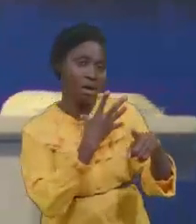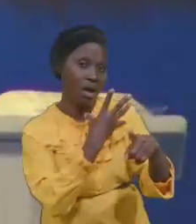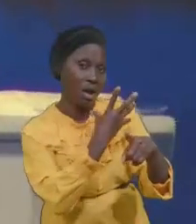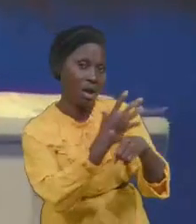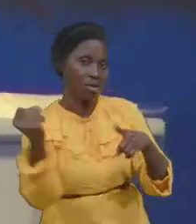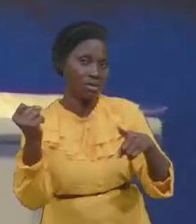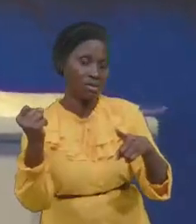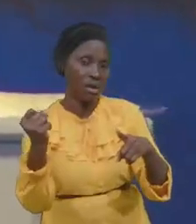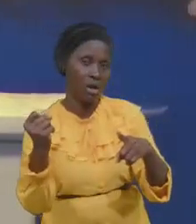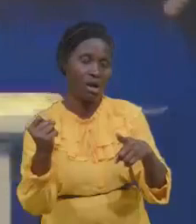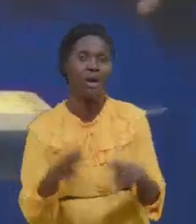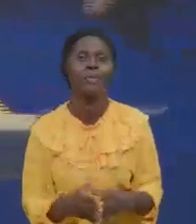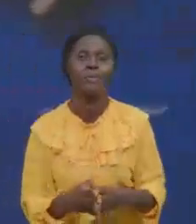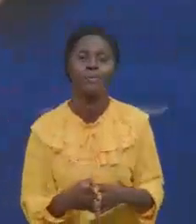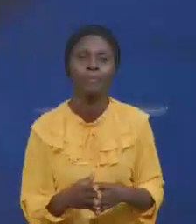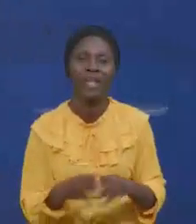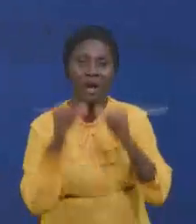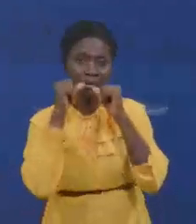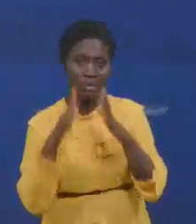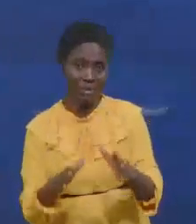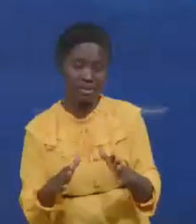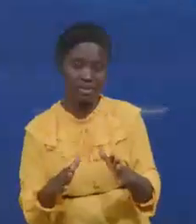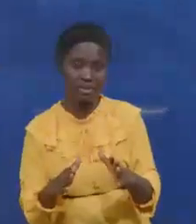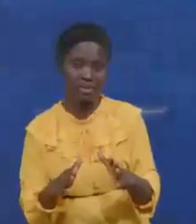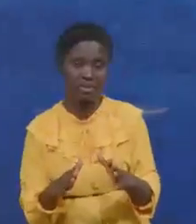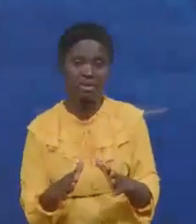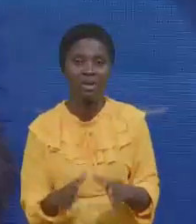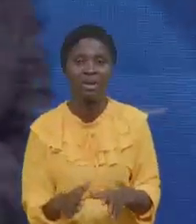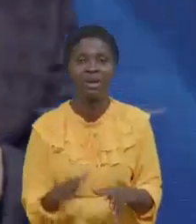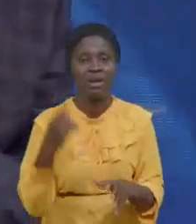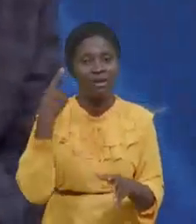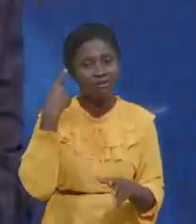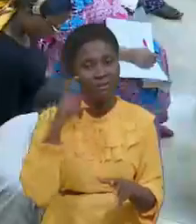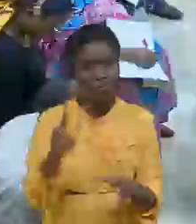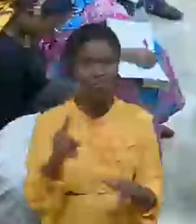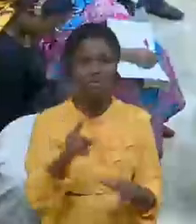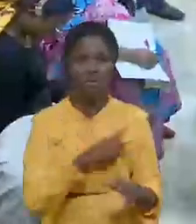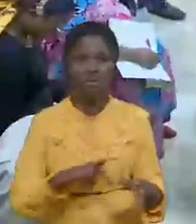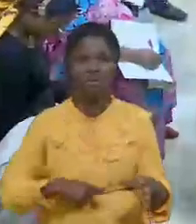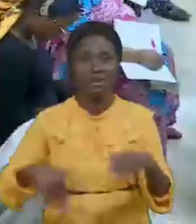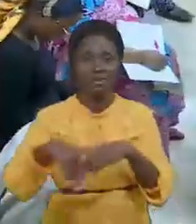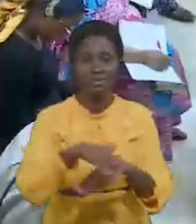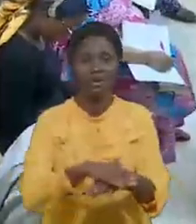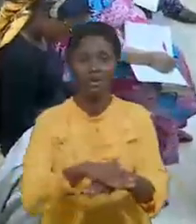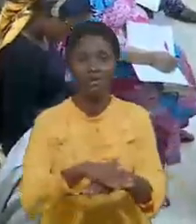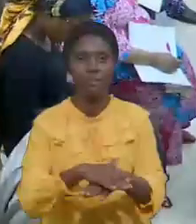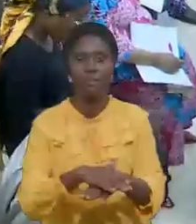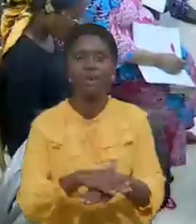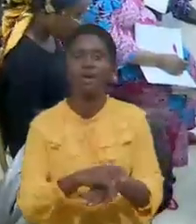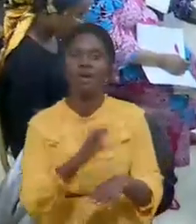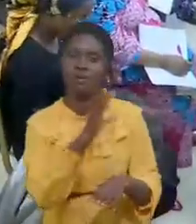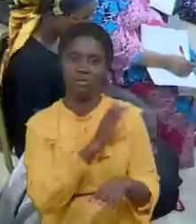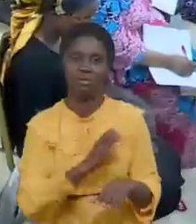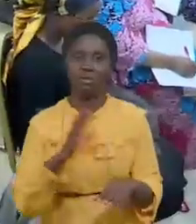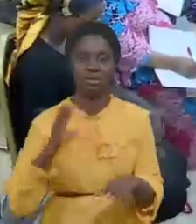kingdom citizens. Extraordinary. What's going to happen to you tonight? Extraordinary. What's going